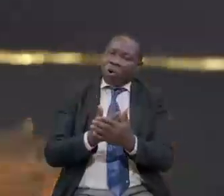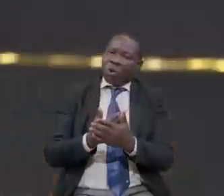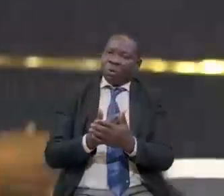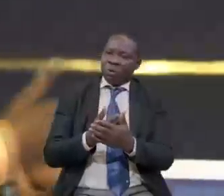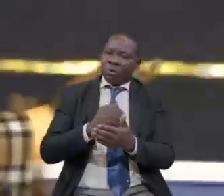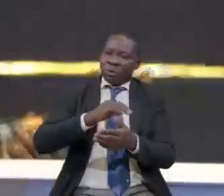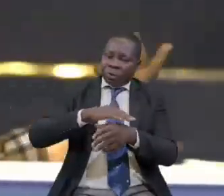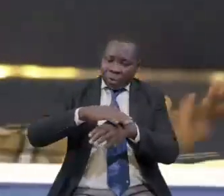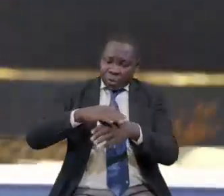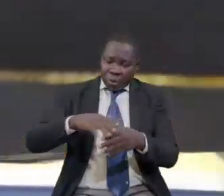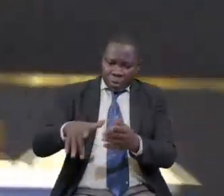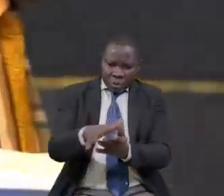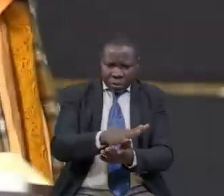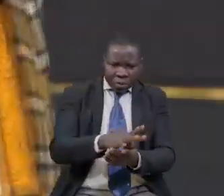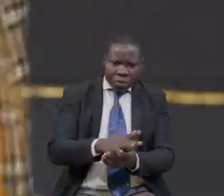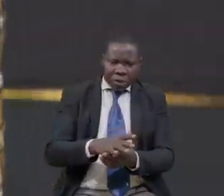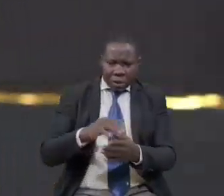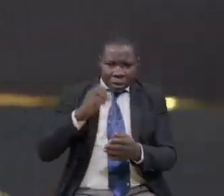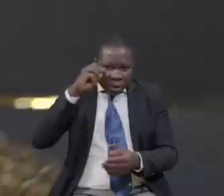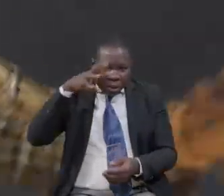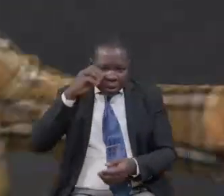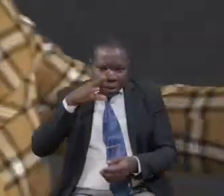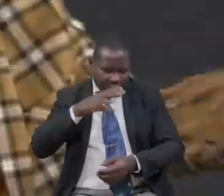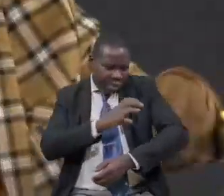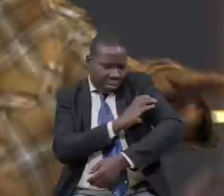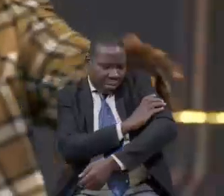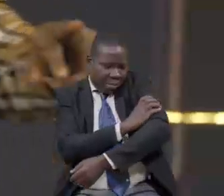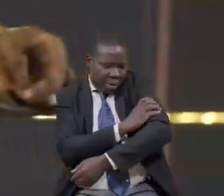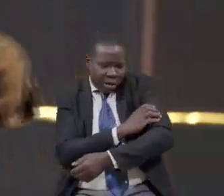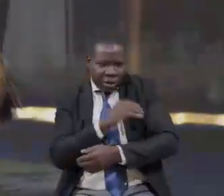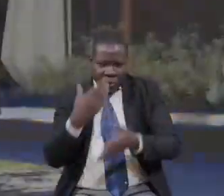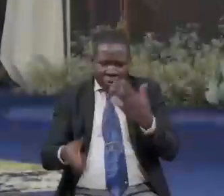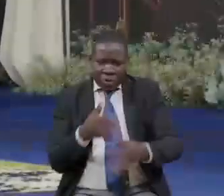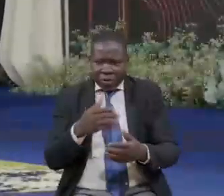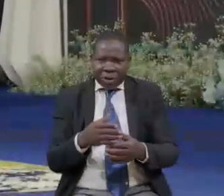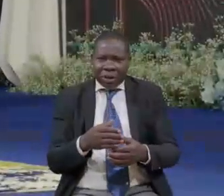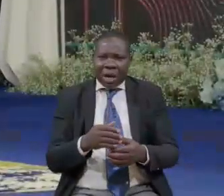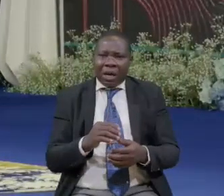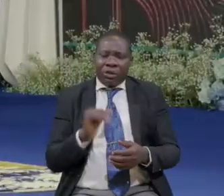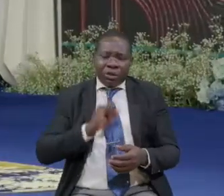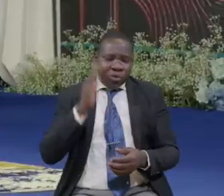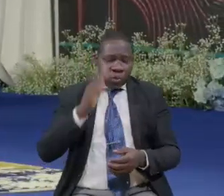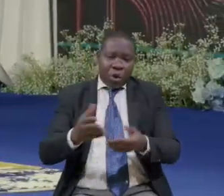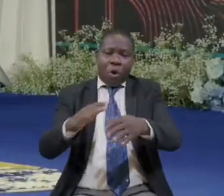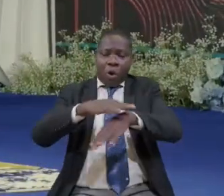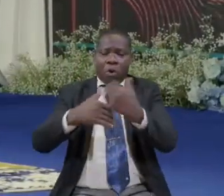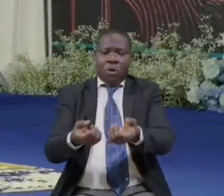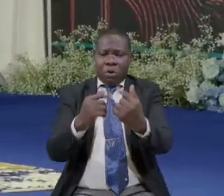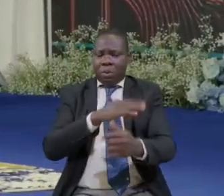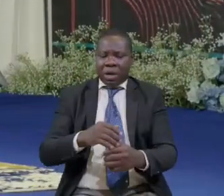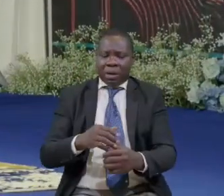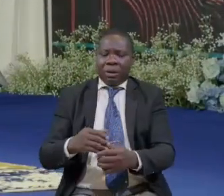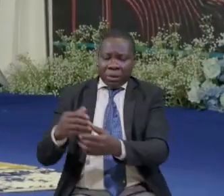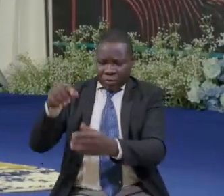waistbands and those handbands, whatever, you all come here, we drop them here and we'll make a bonfire of